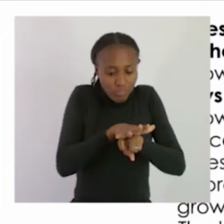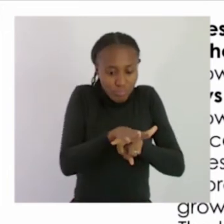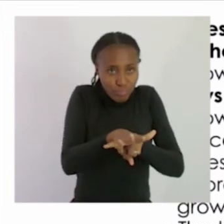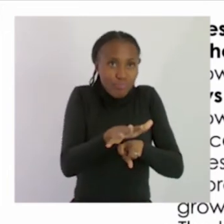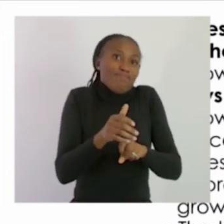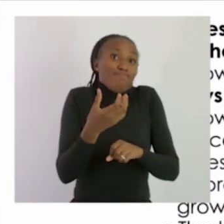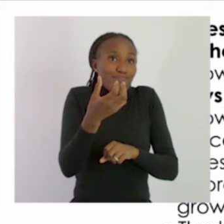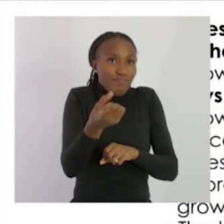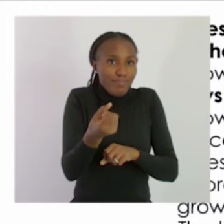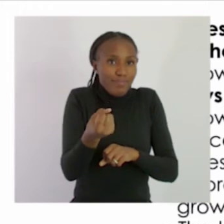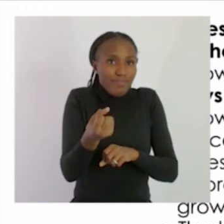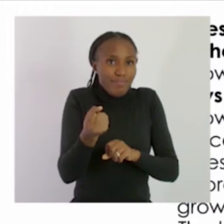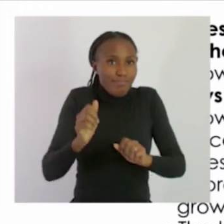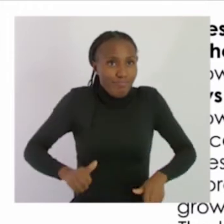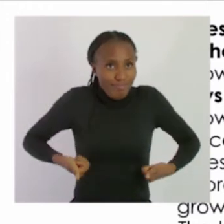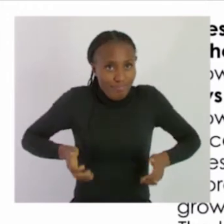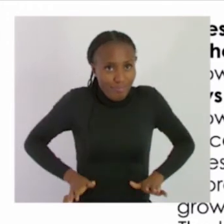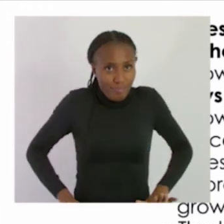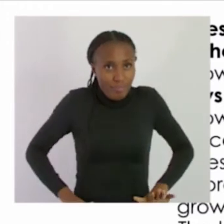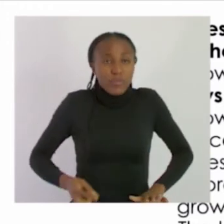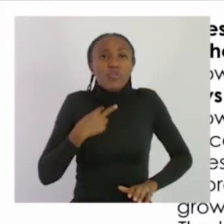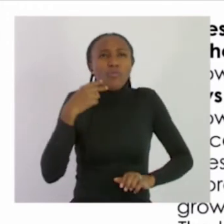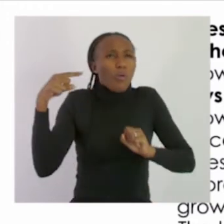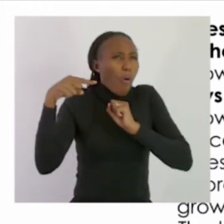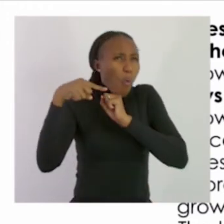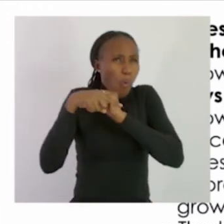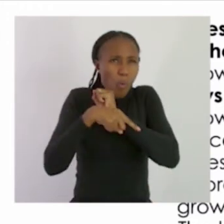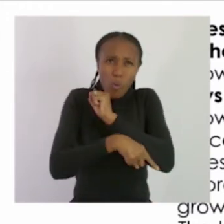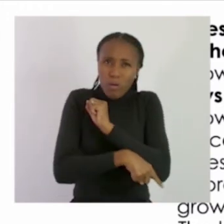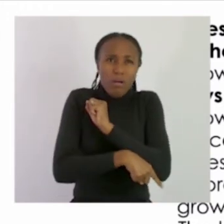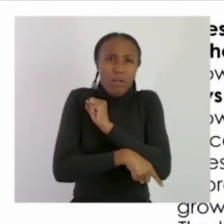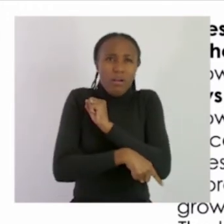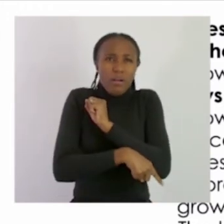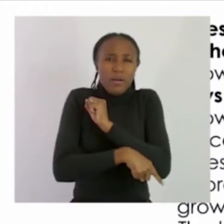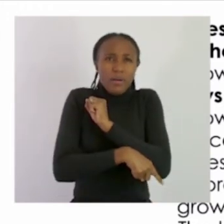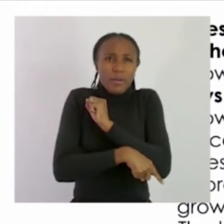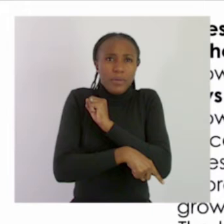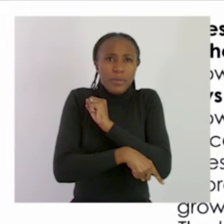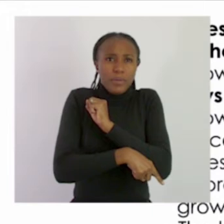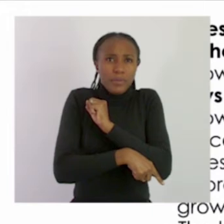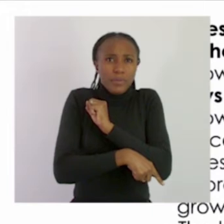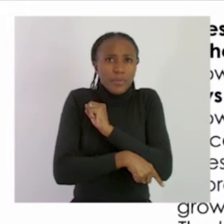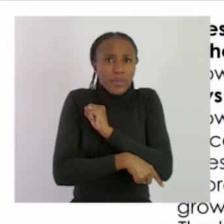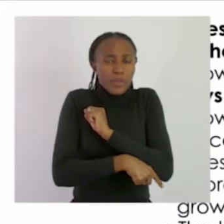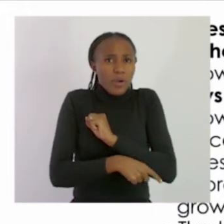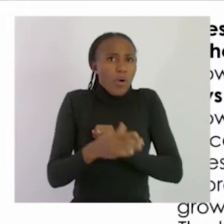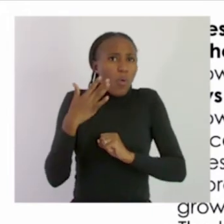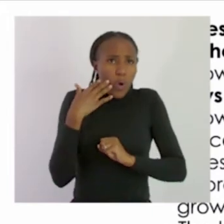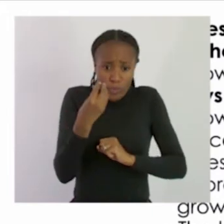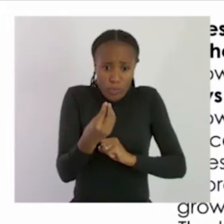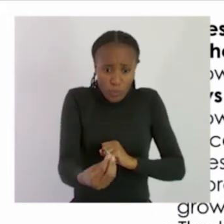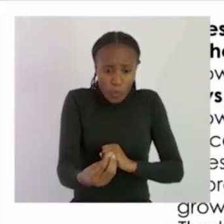hair. Their voices deepen. Their voices become deeper. My voice was not like this when I was a